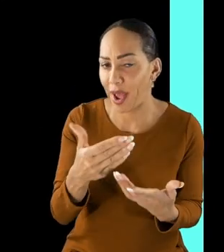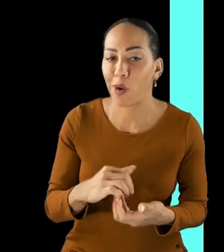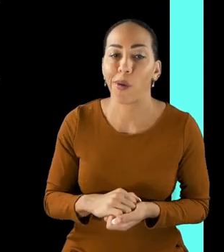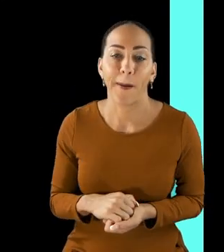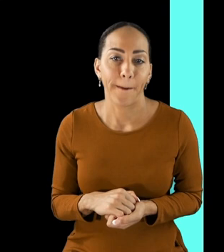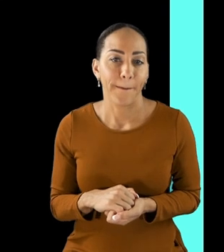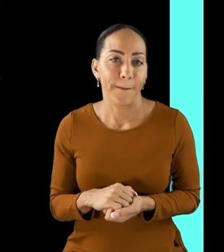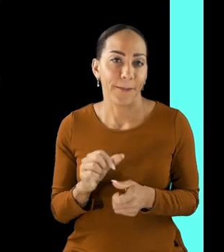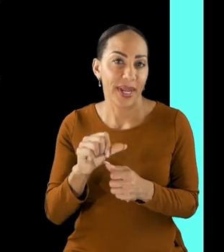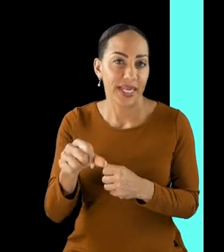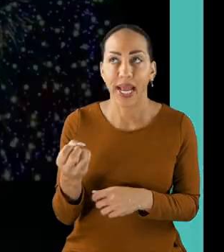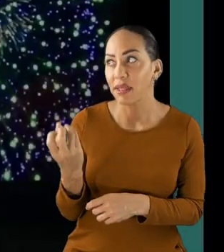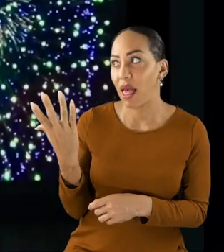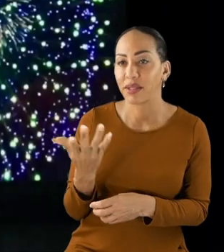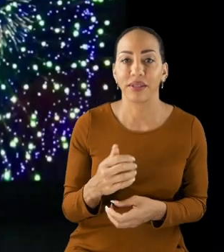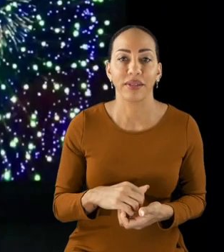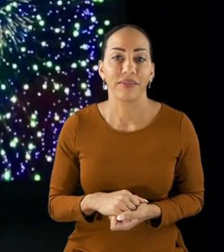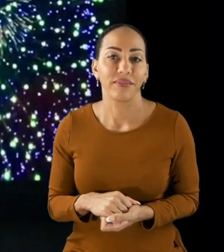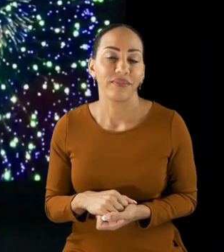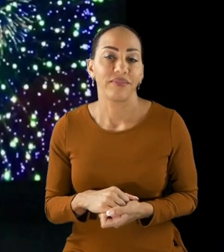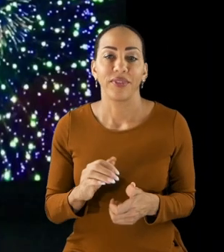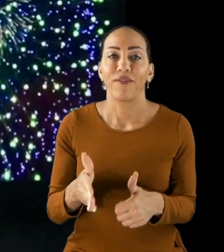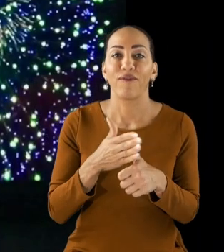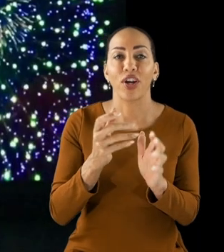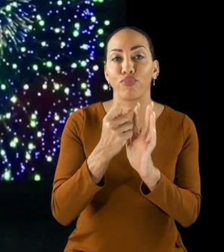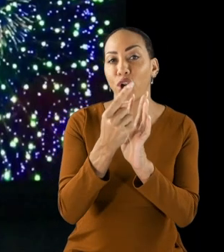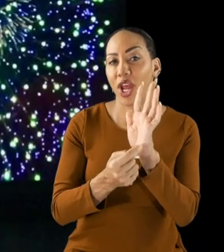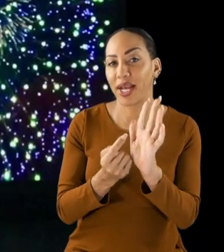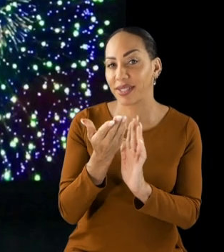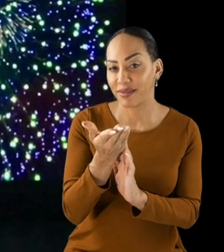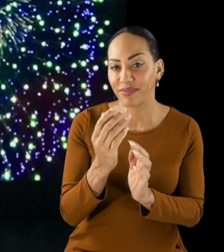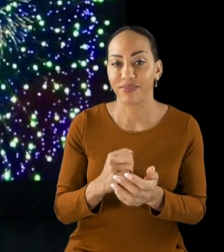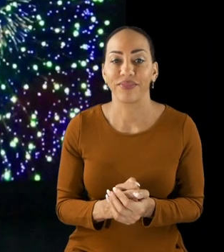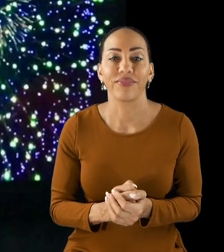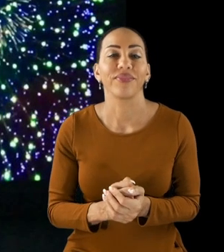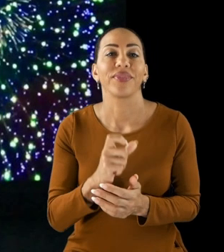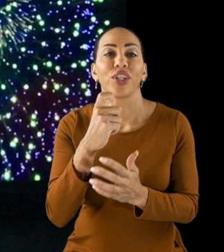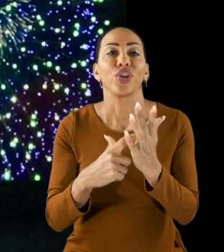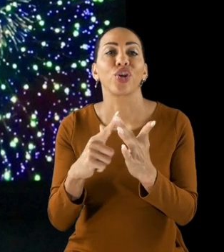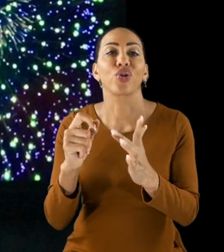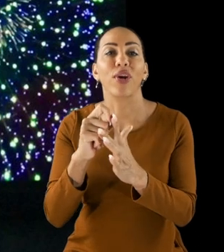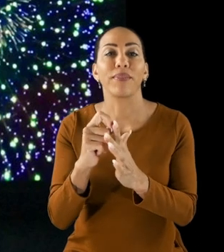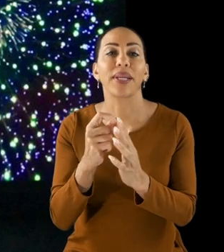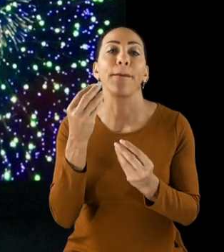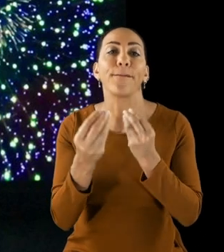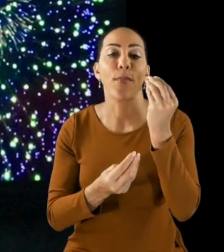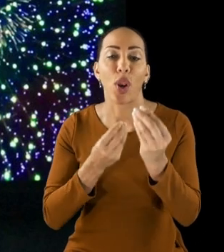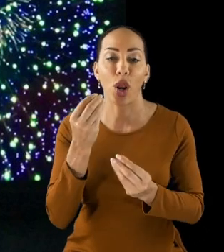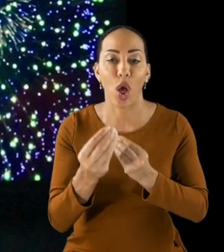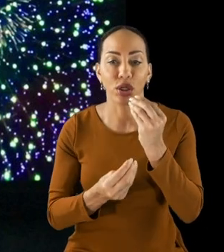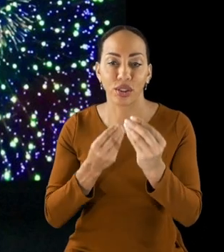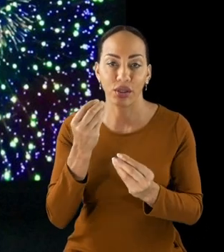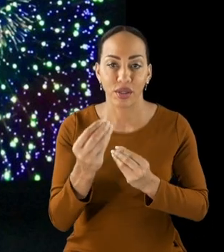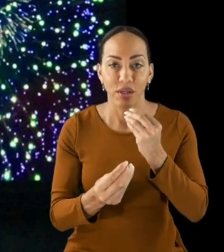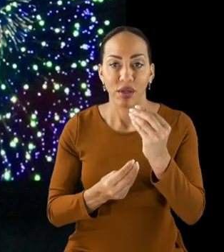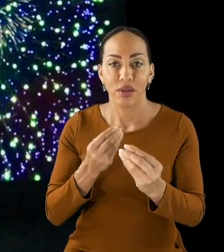And if we go to the next slide, the first project I wanted to talk about a bit was the Crip Monologues. At one point,